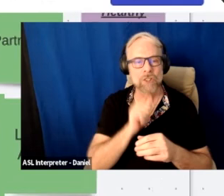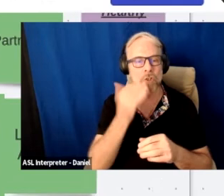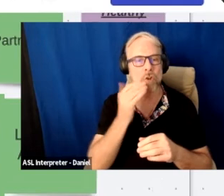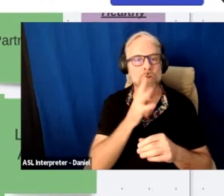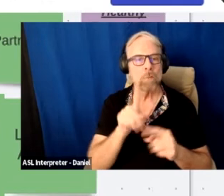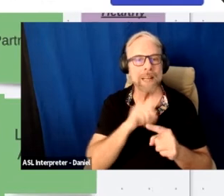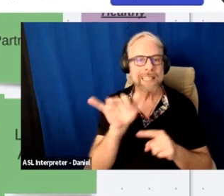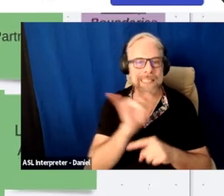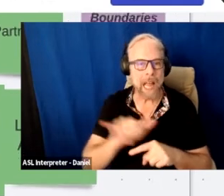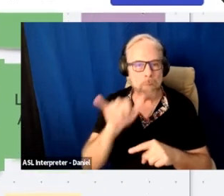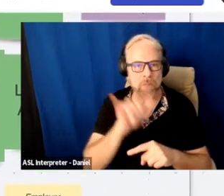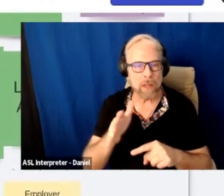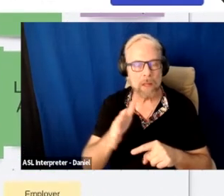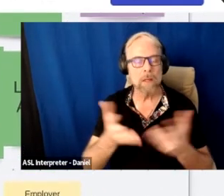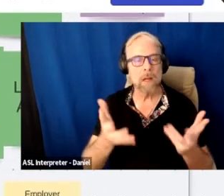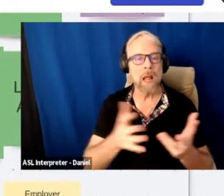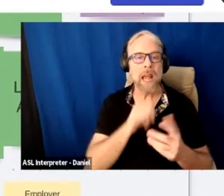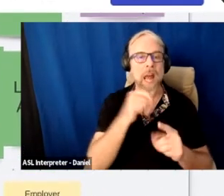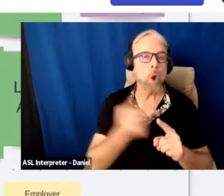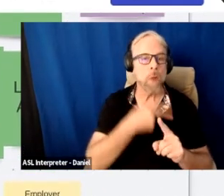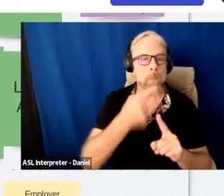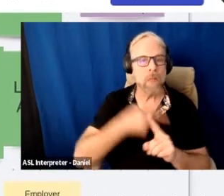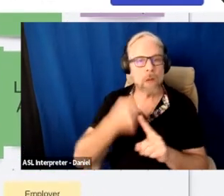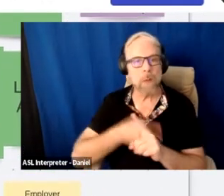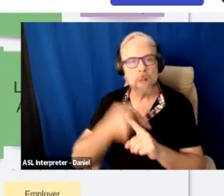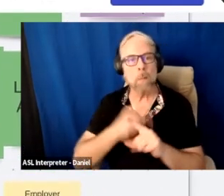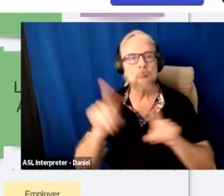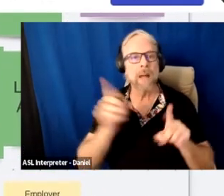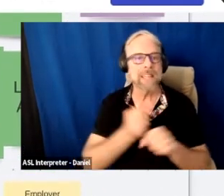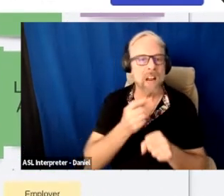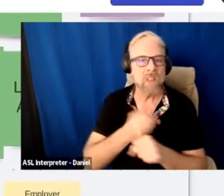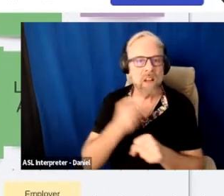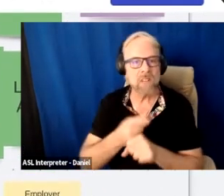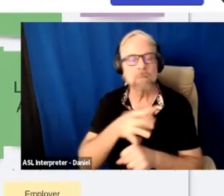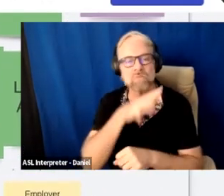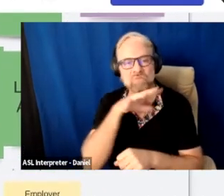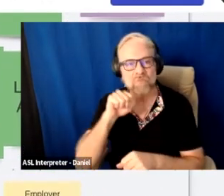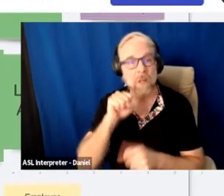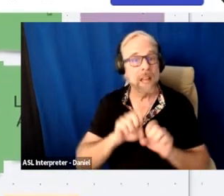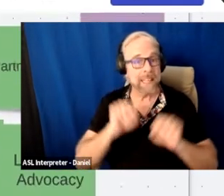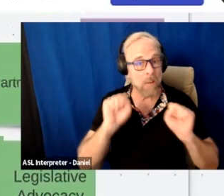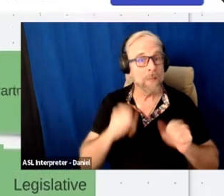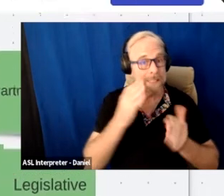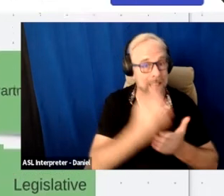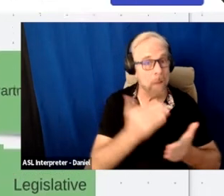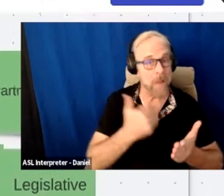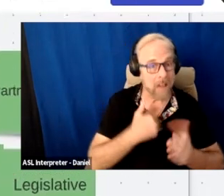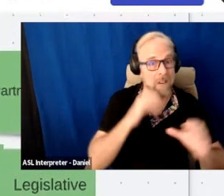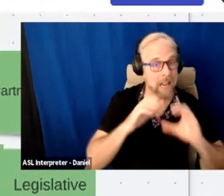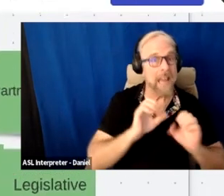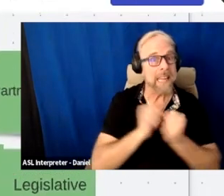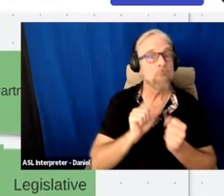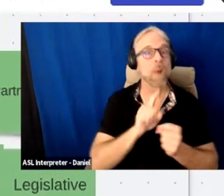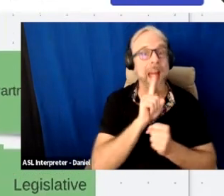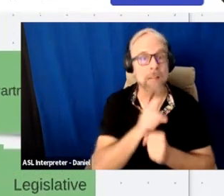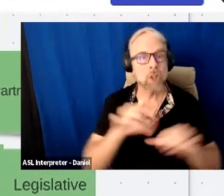same thing, you know, not just month after month, but year after year, where it feels like, can we stop having conversations and can we get stuff done? And yet